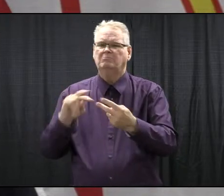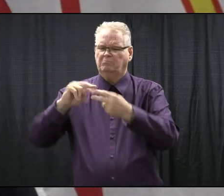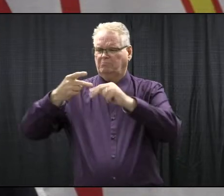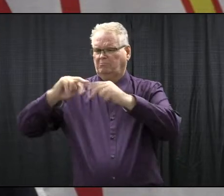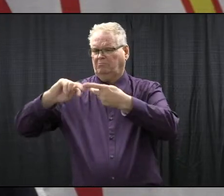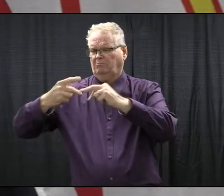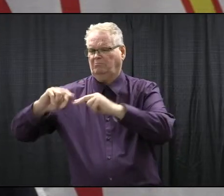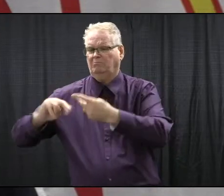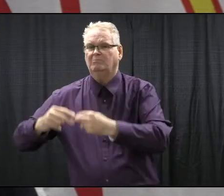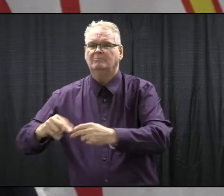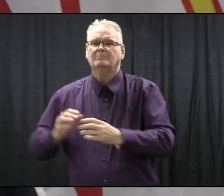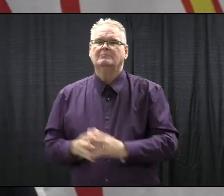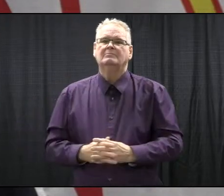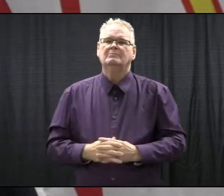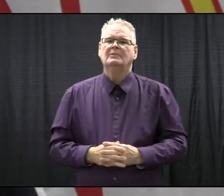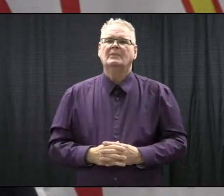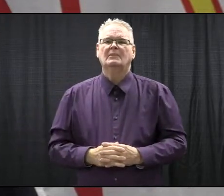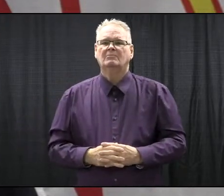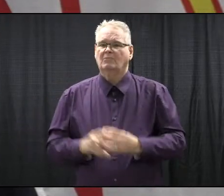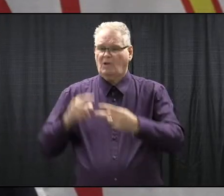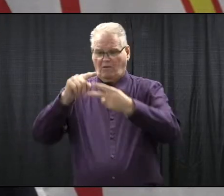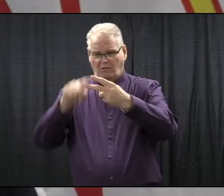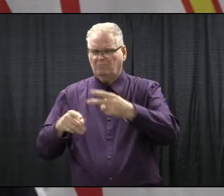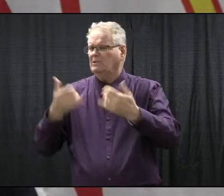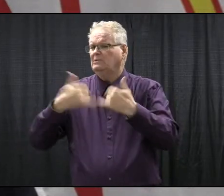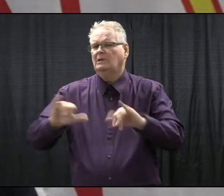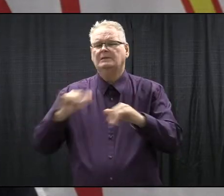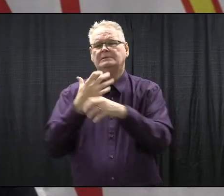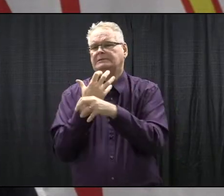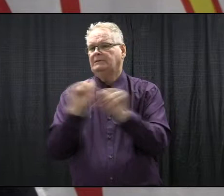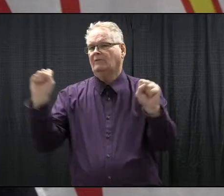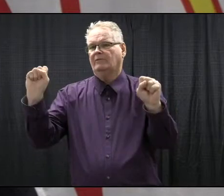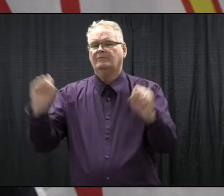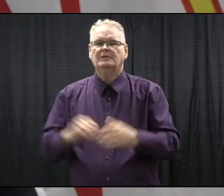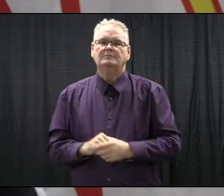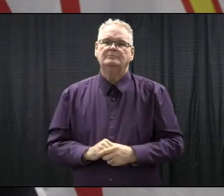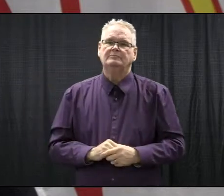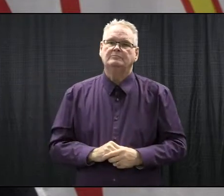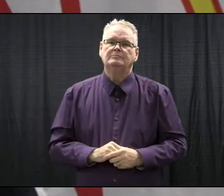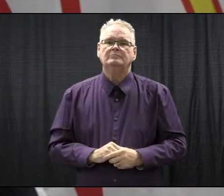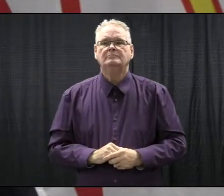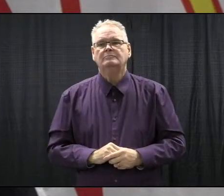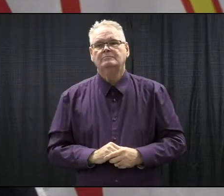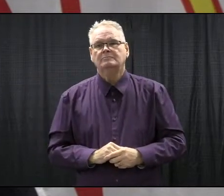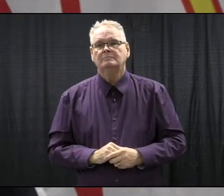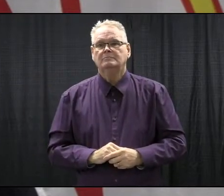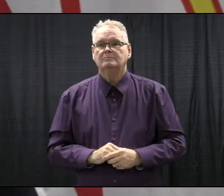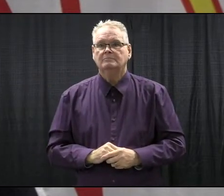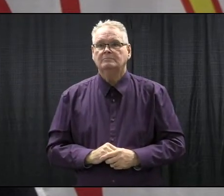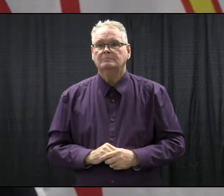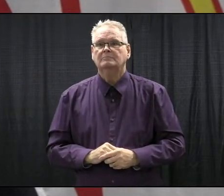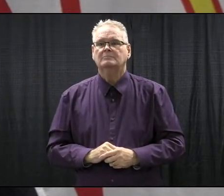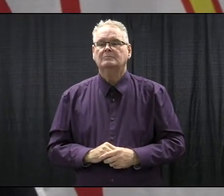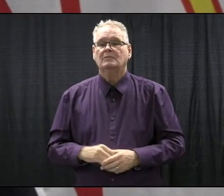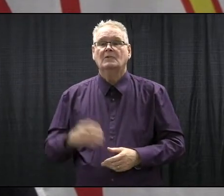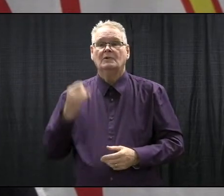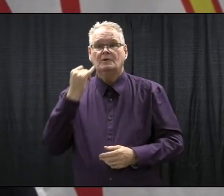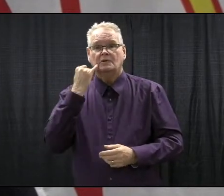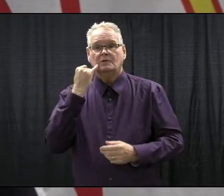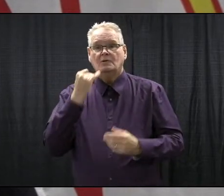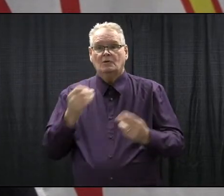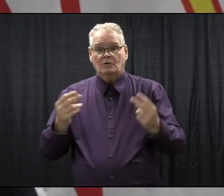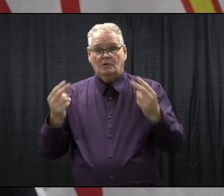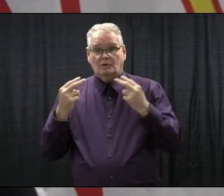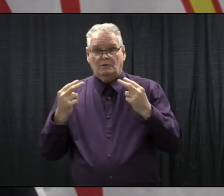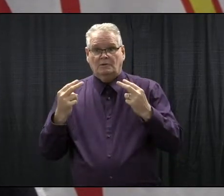for anyone just joining us, there are no new cases of COVID-19 today, and the total number of cases in our province is